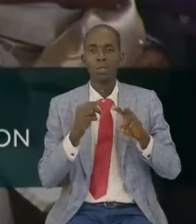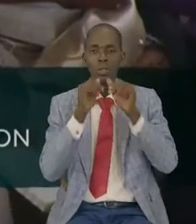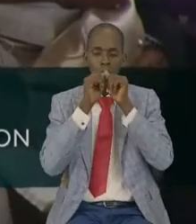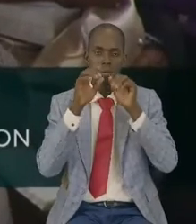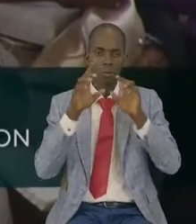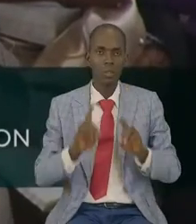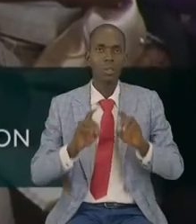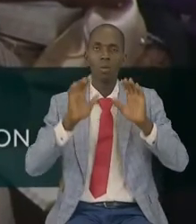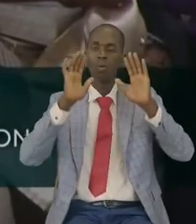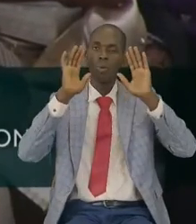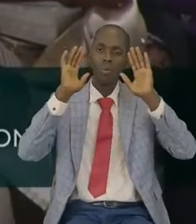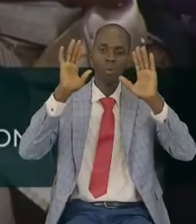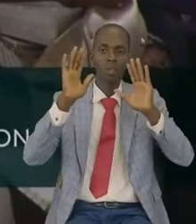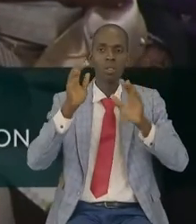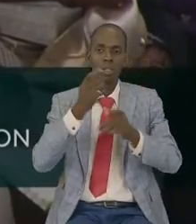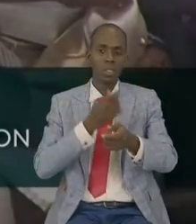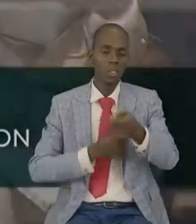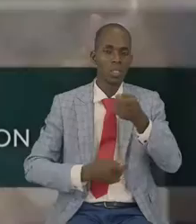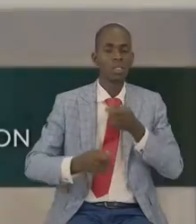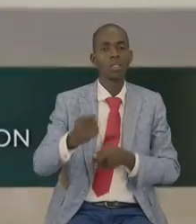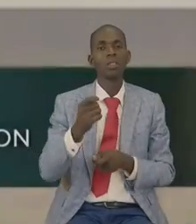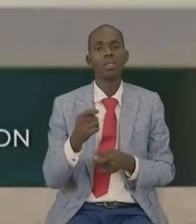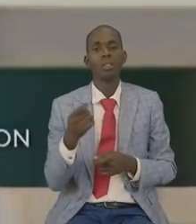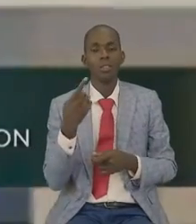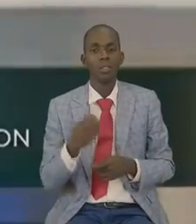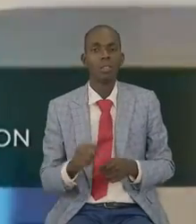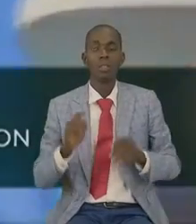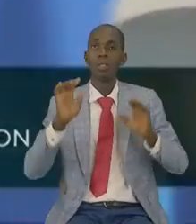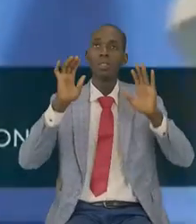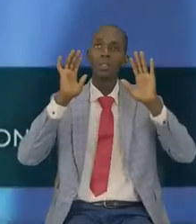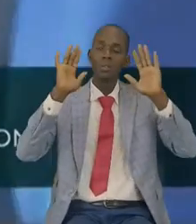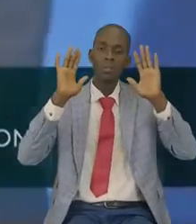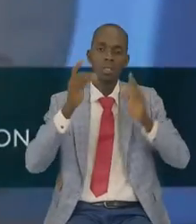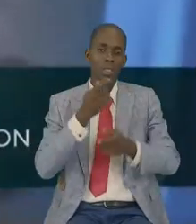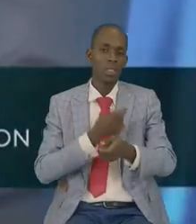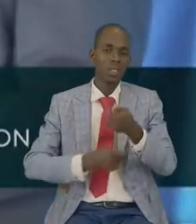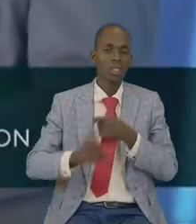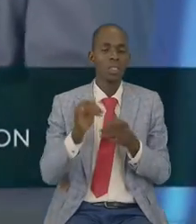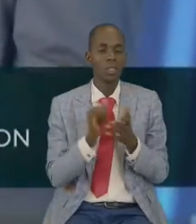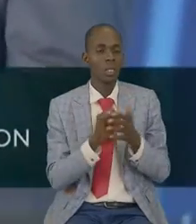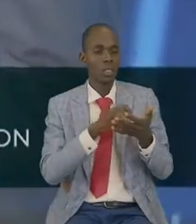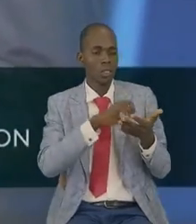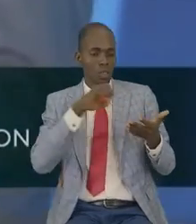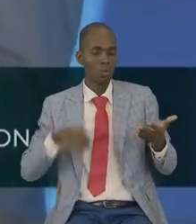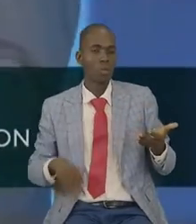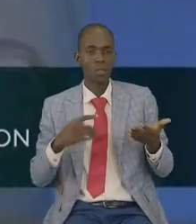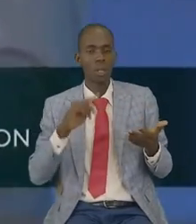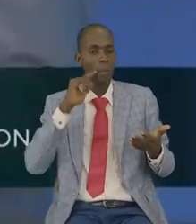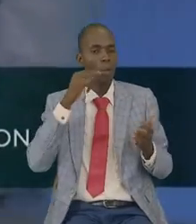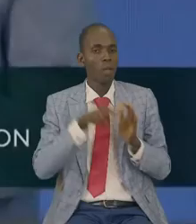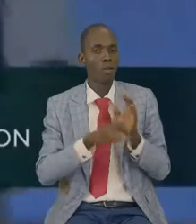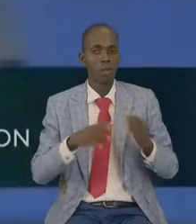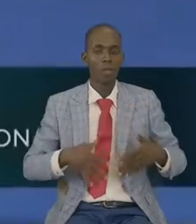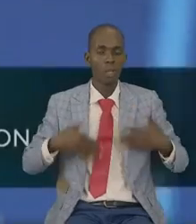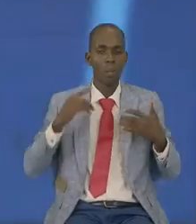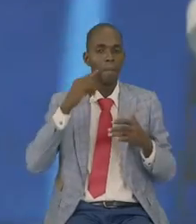exchange through the cross. The exchange that he takes the bitterness of your life and the bitterness of your